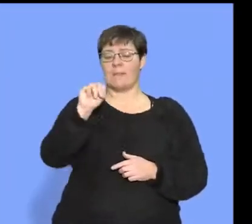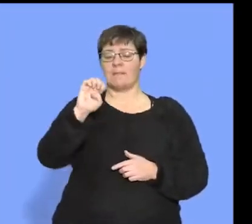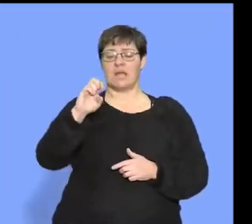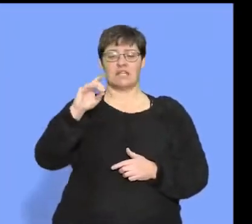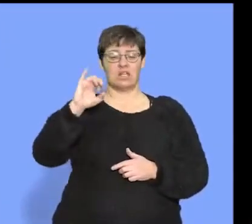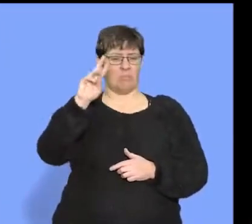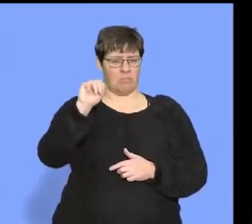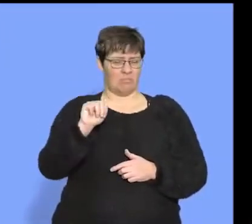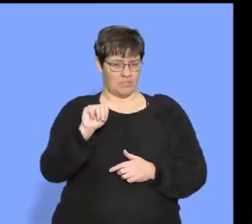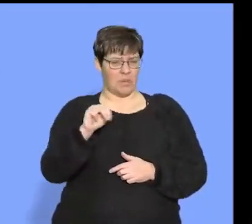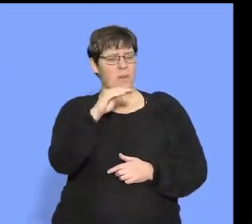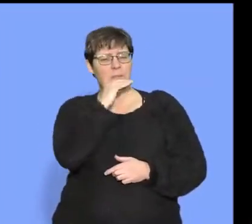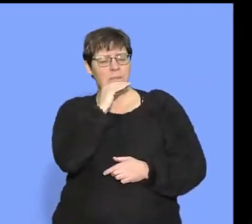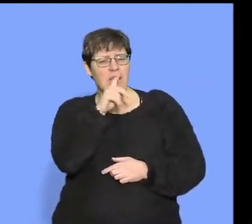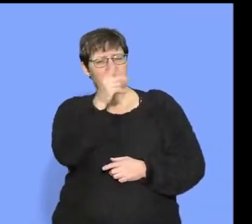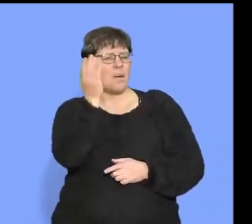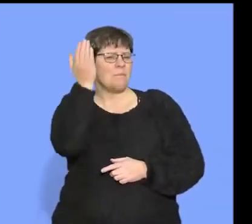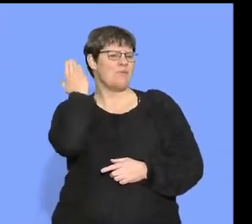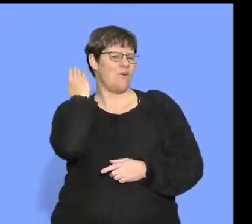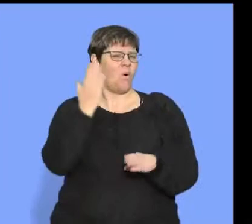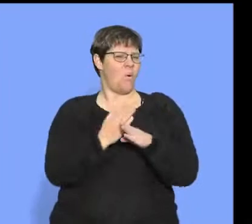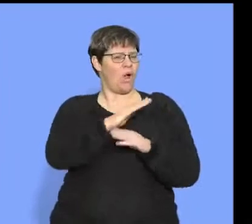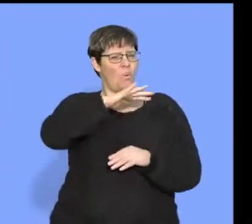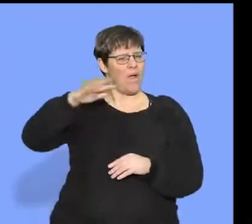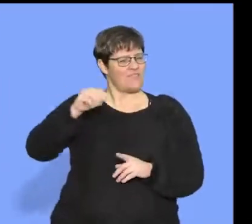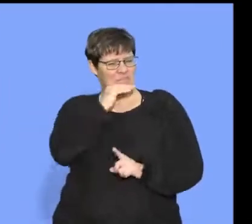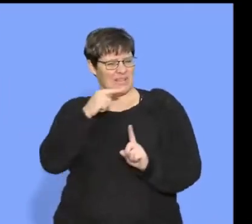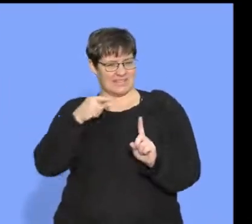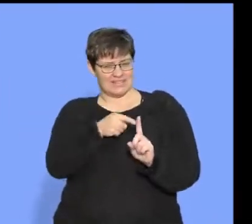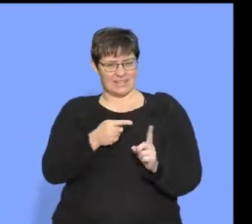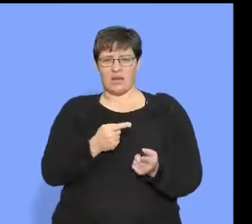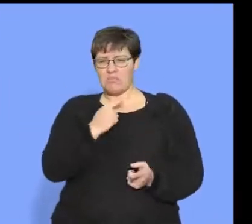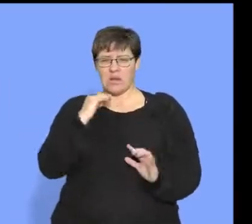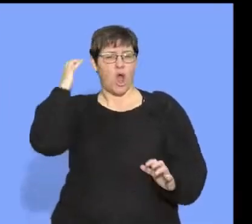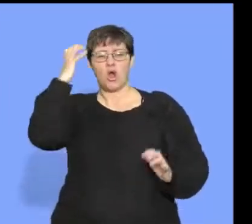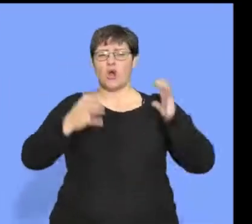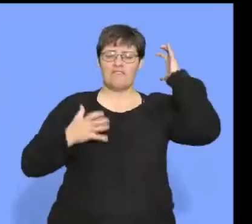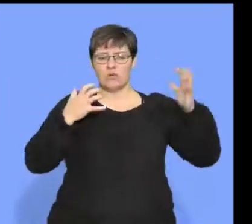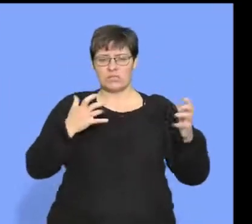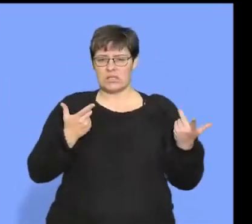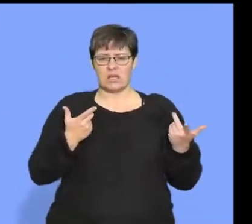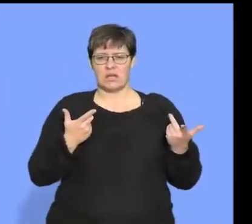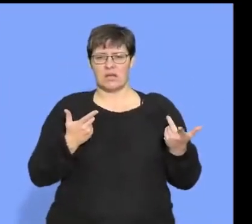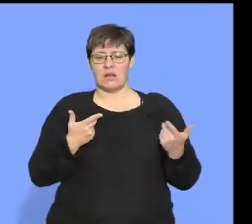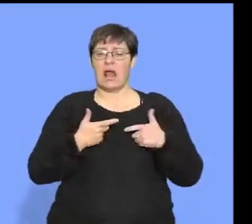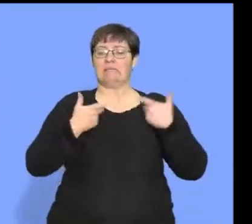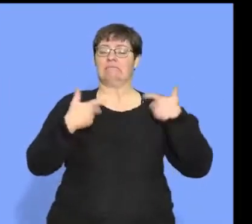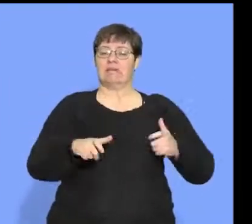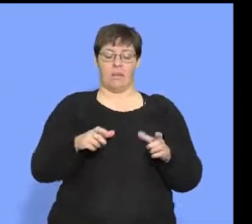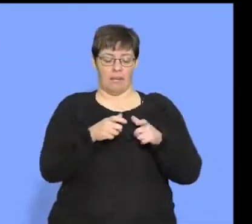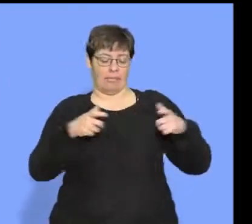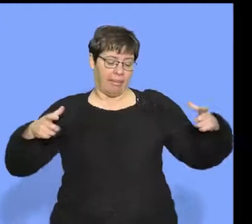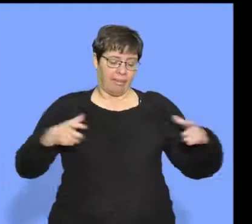is medium. It's one you should be familiar with from your previous work in waves, and not one you confuse with the type of steak that you buy at your